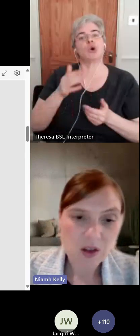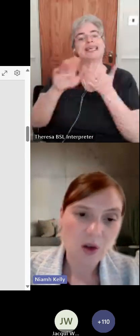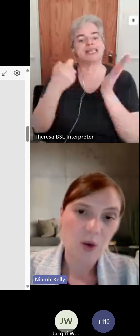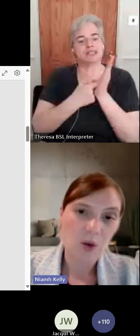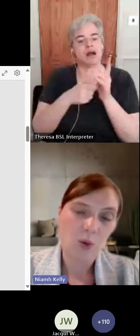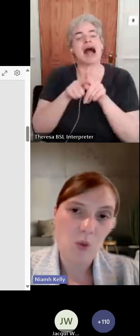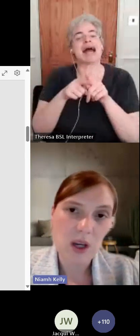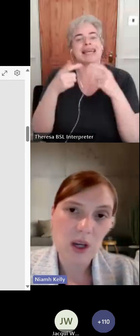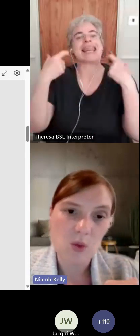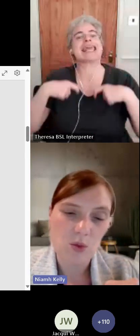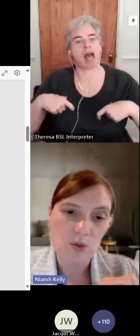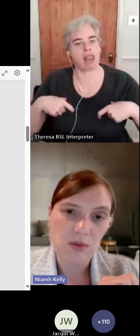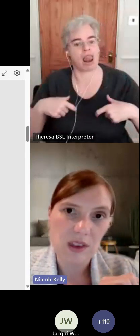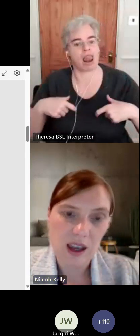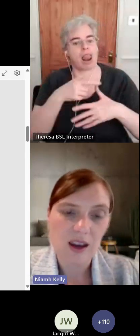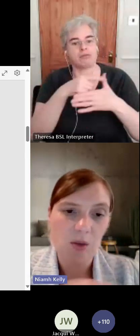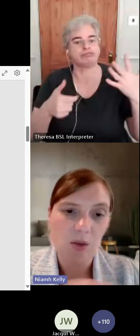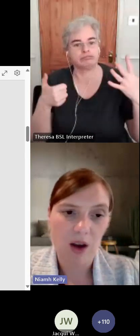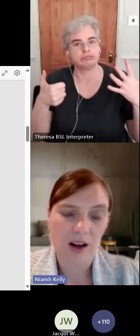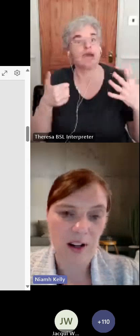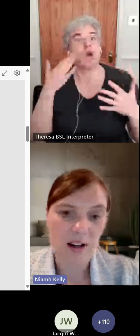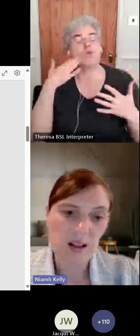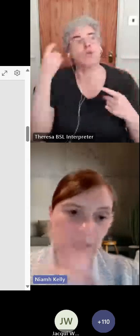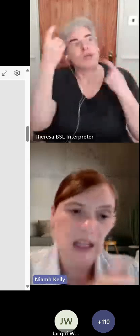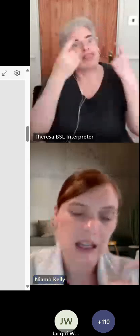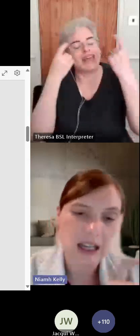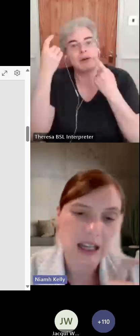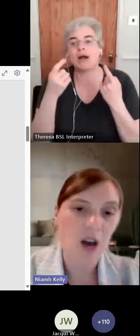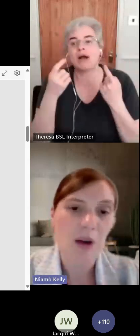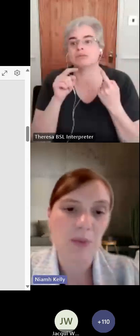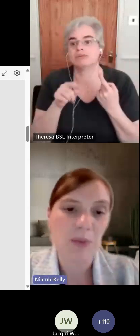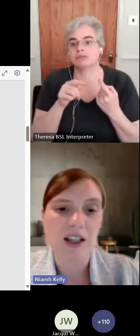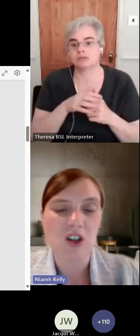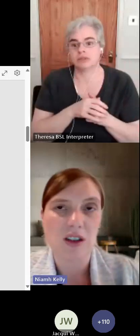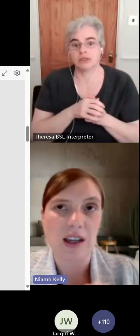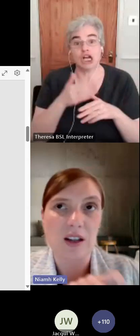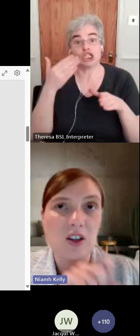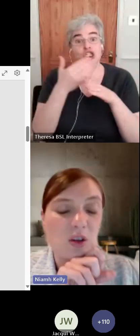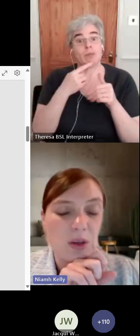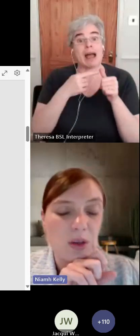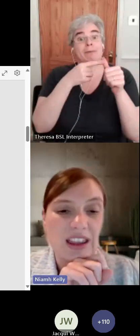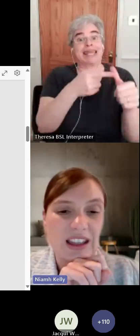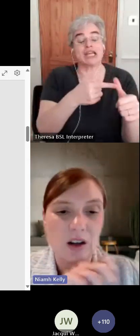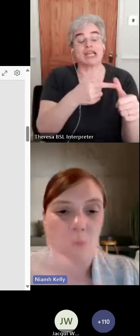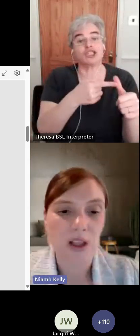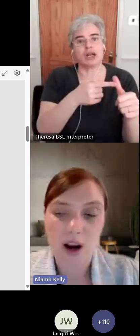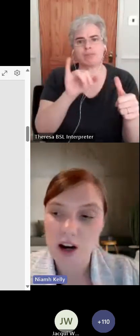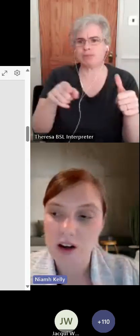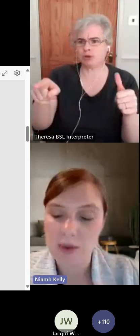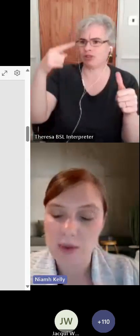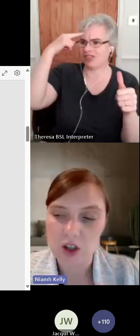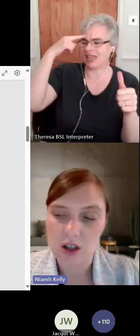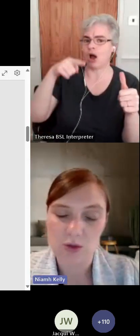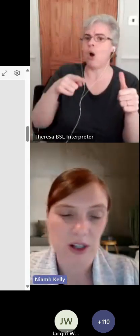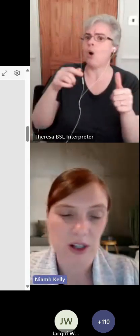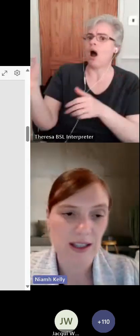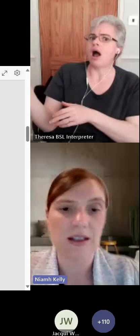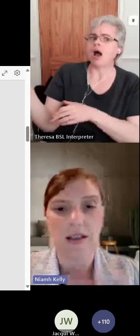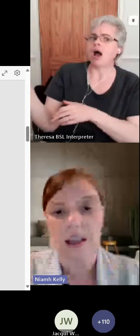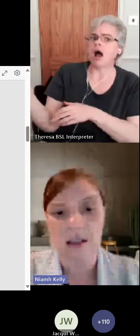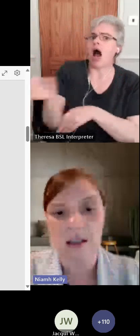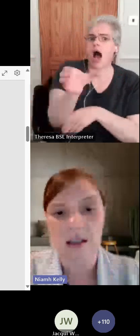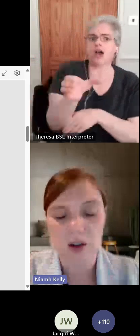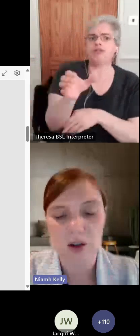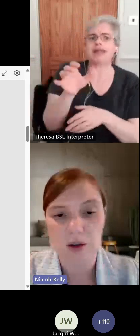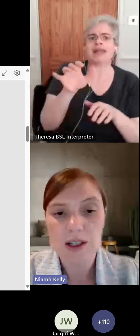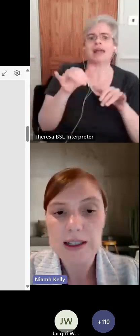legal. So when we think about it, a job application that you might think, oh, well, the hiring manager writes